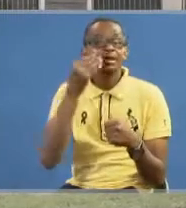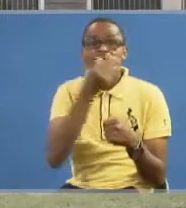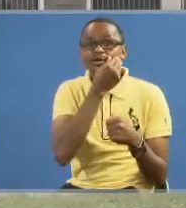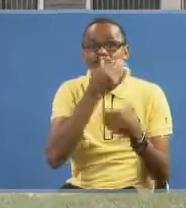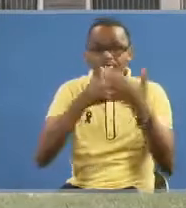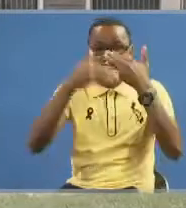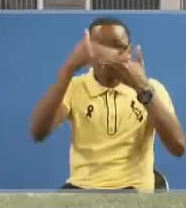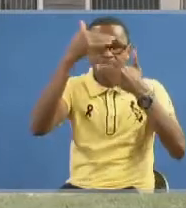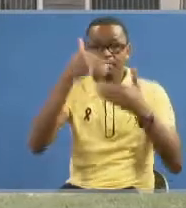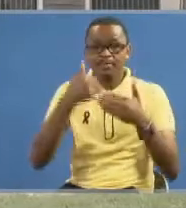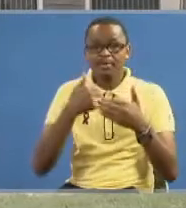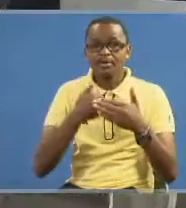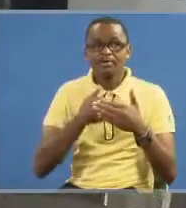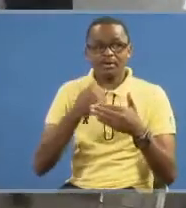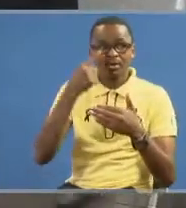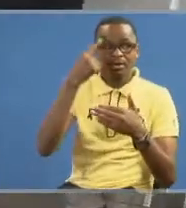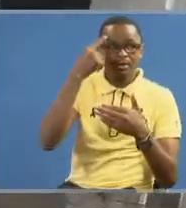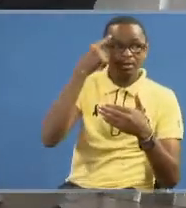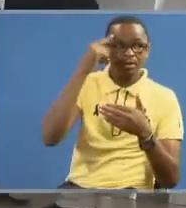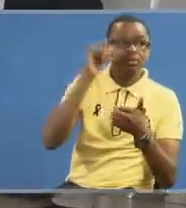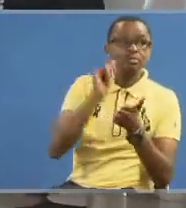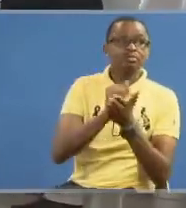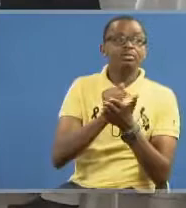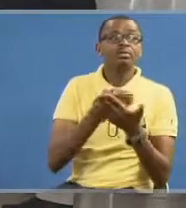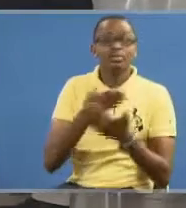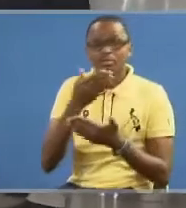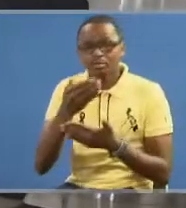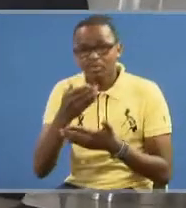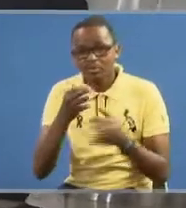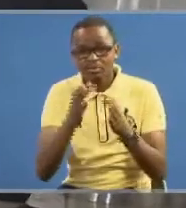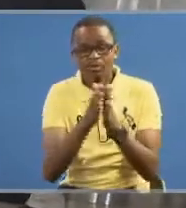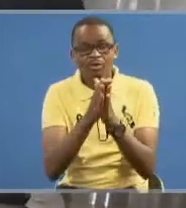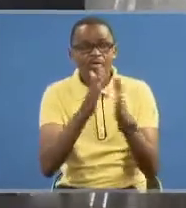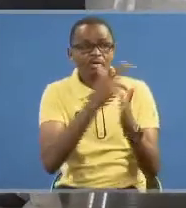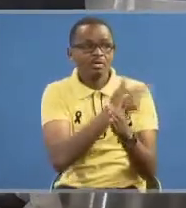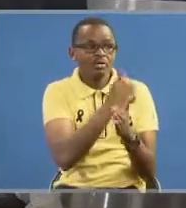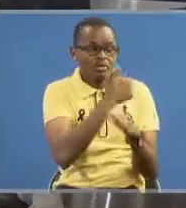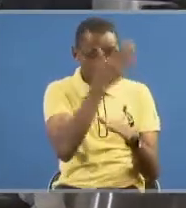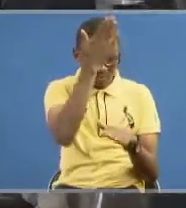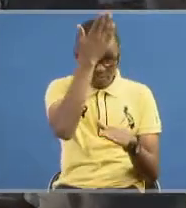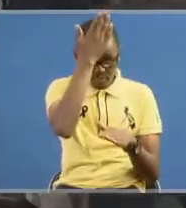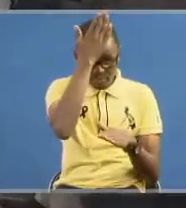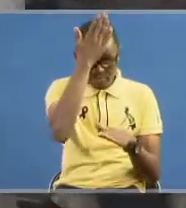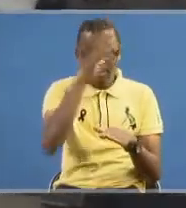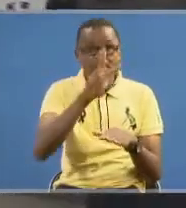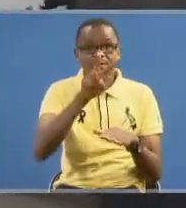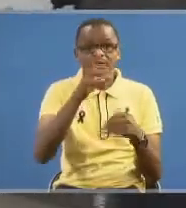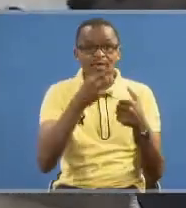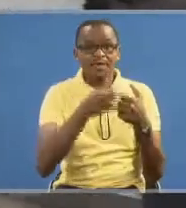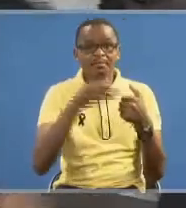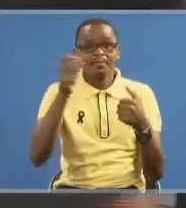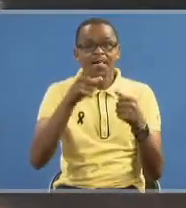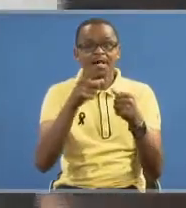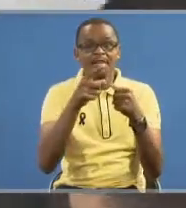University to inspect the completion and final touches to officially open the hospital on Monday, the 28th of